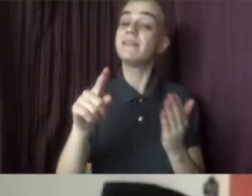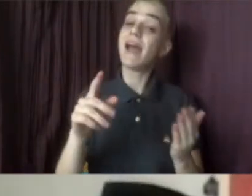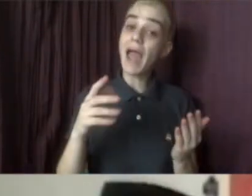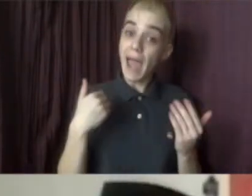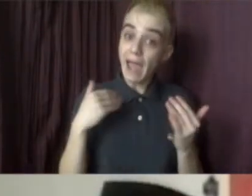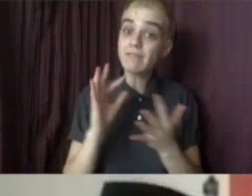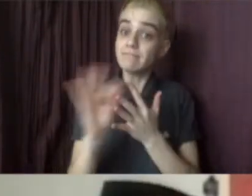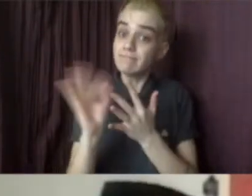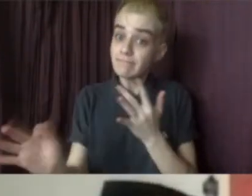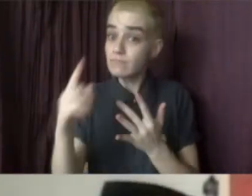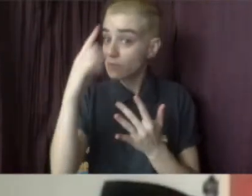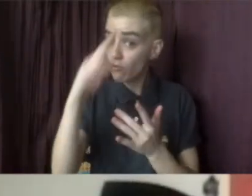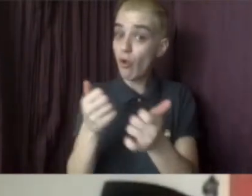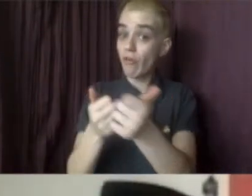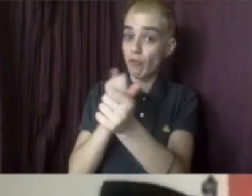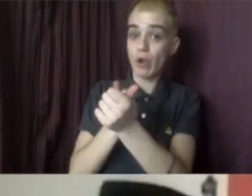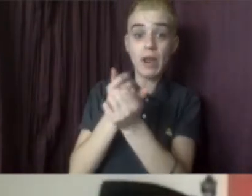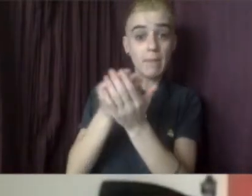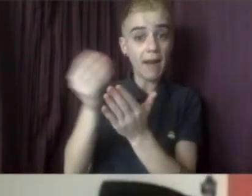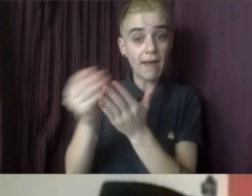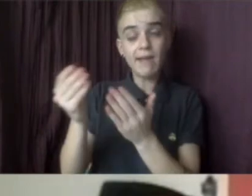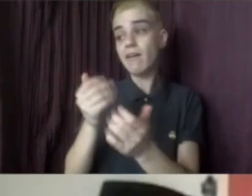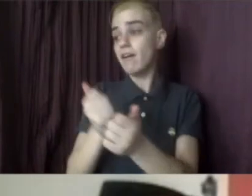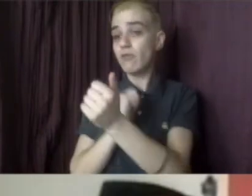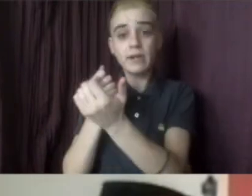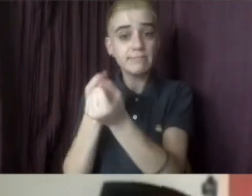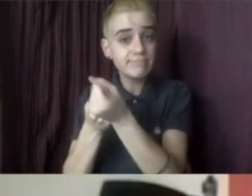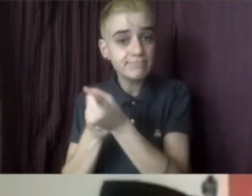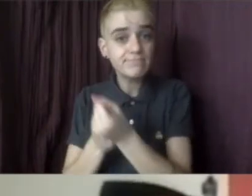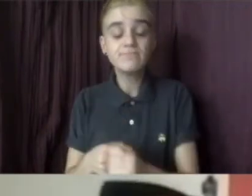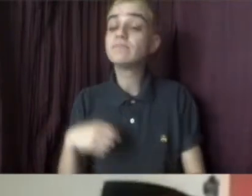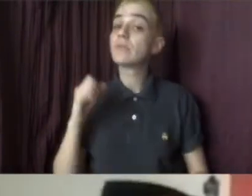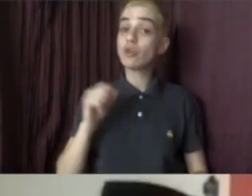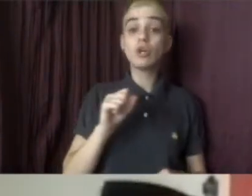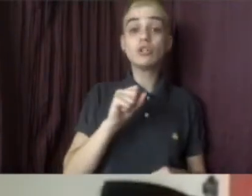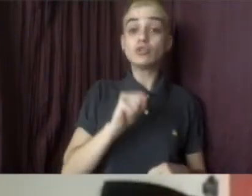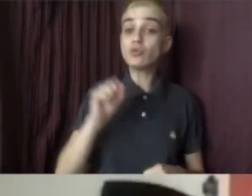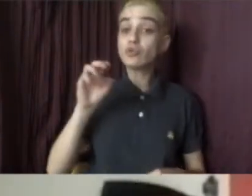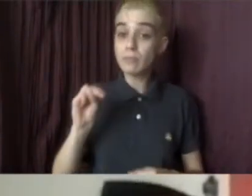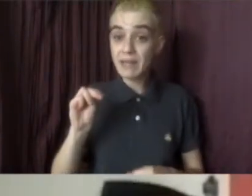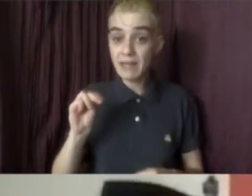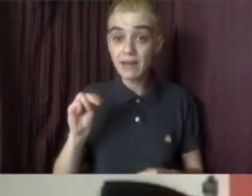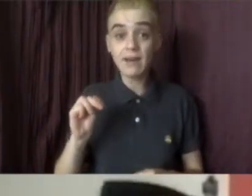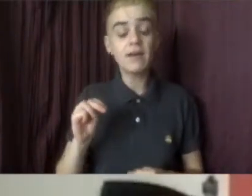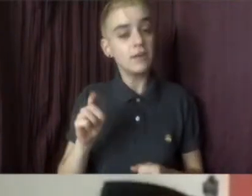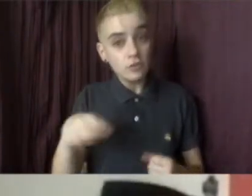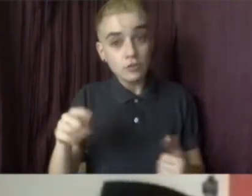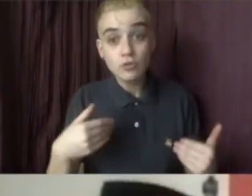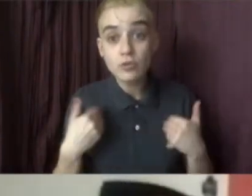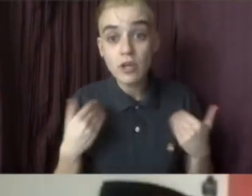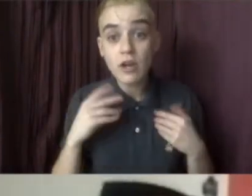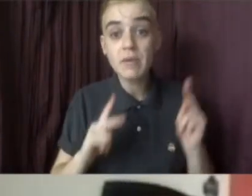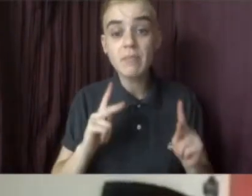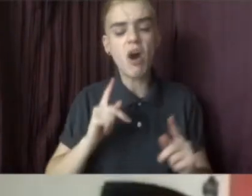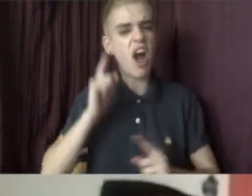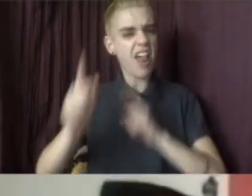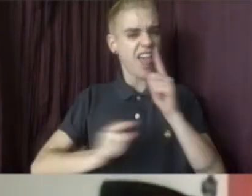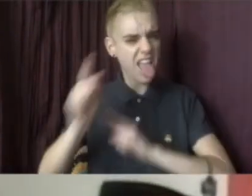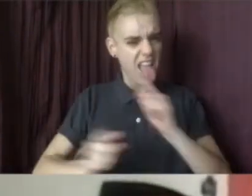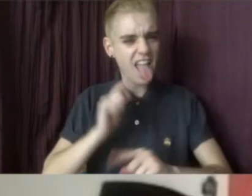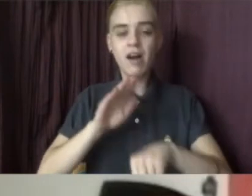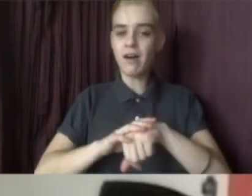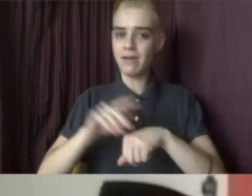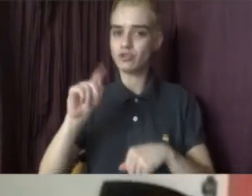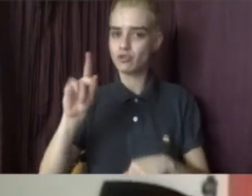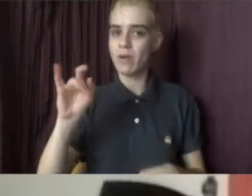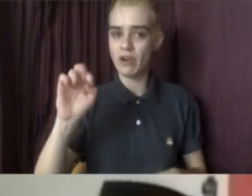racial justice is because you did this in Georgia, right? Just hit their Facebook. You want to have a Facebook live conversation around equity? Yeah, we don't think so. And they,